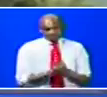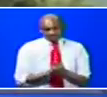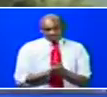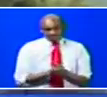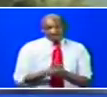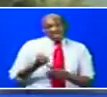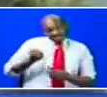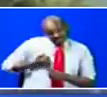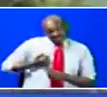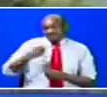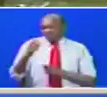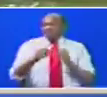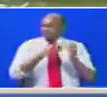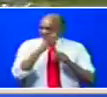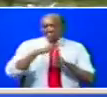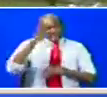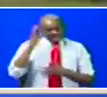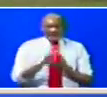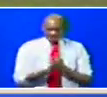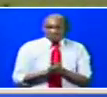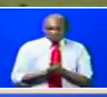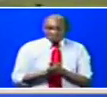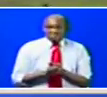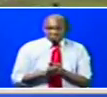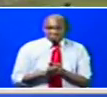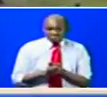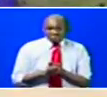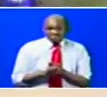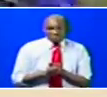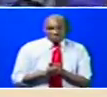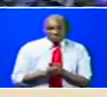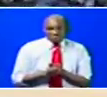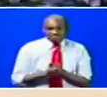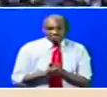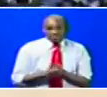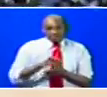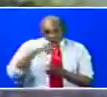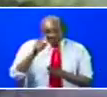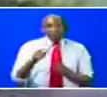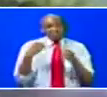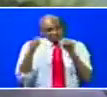showed very high spirit of the discipline and the discipline of playing. They played very